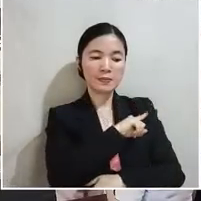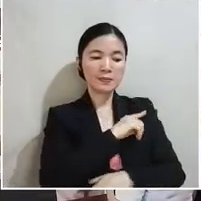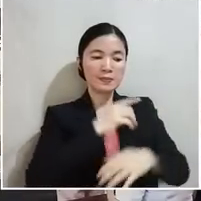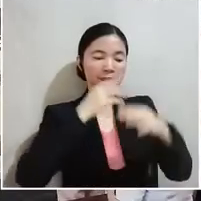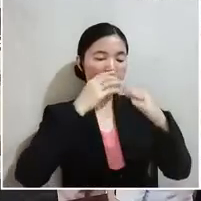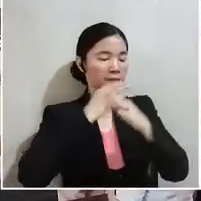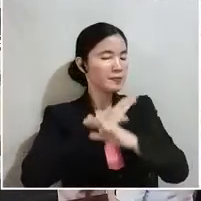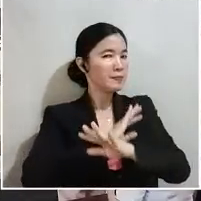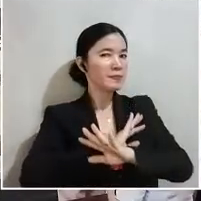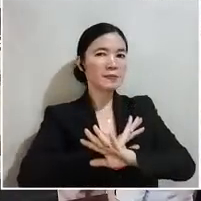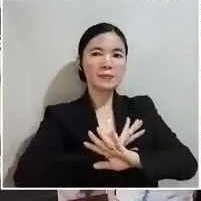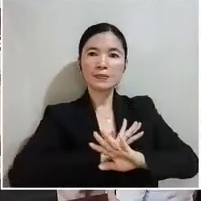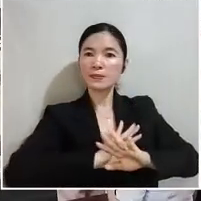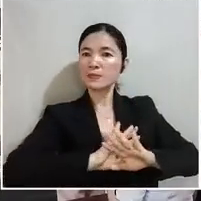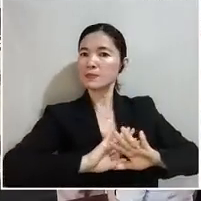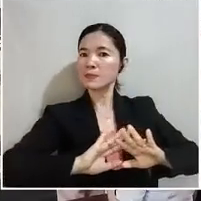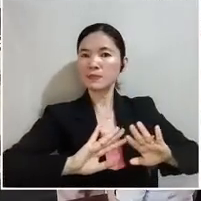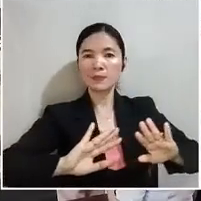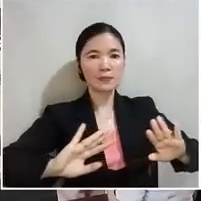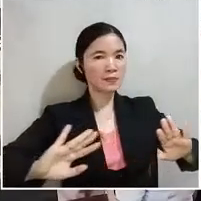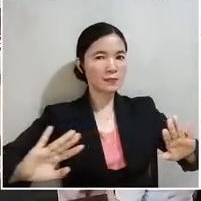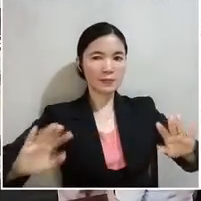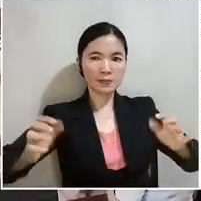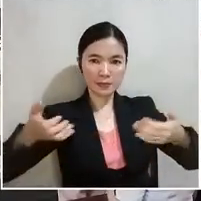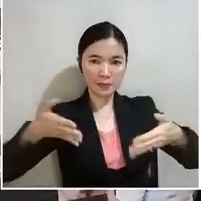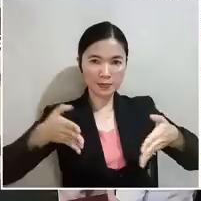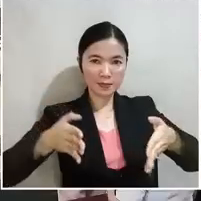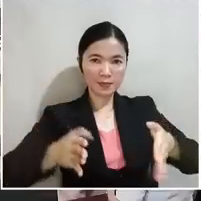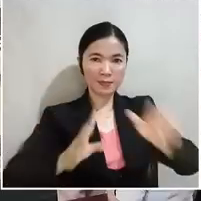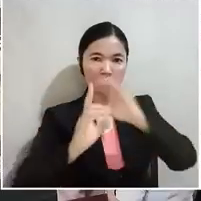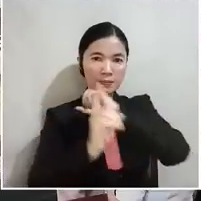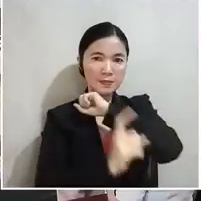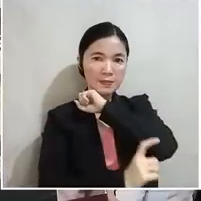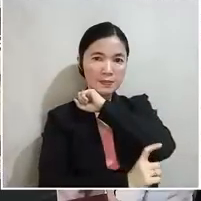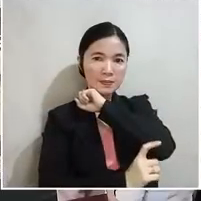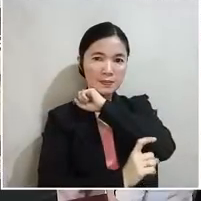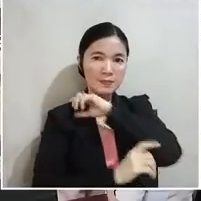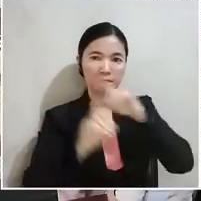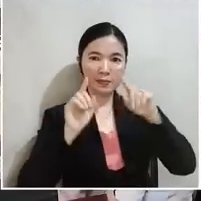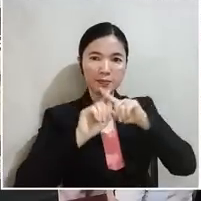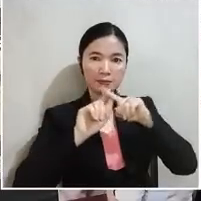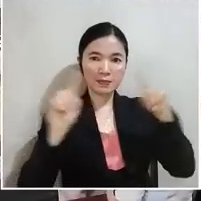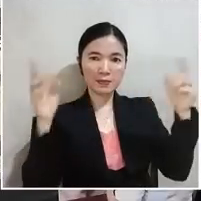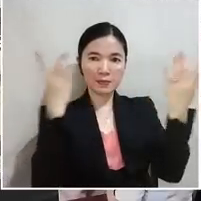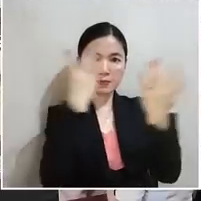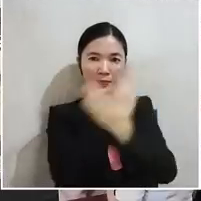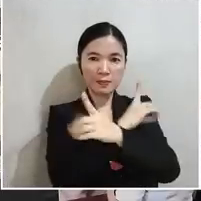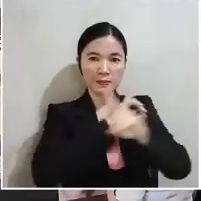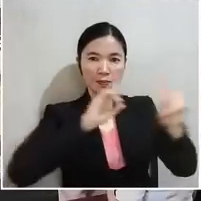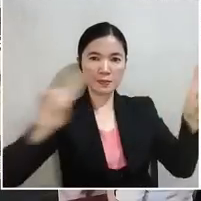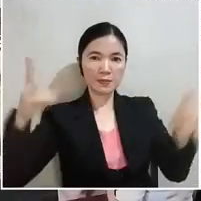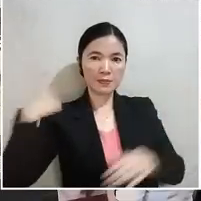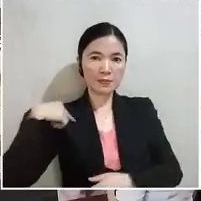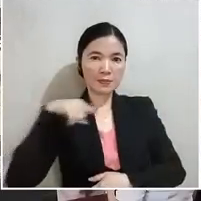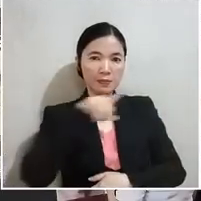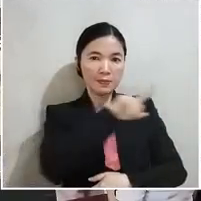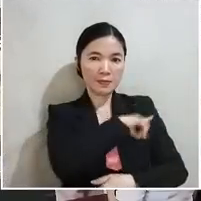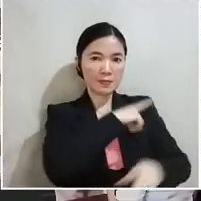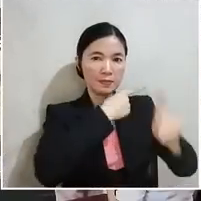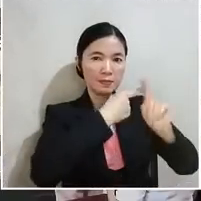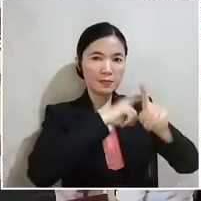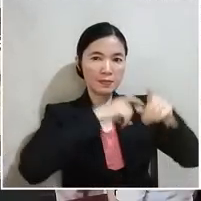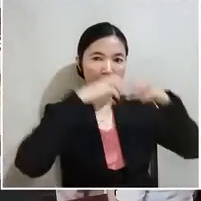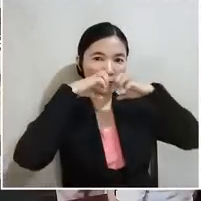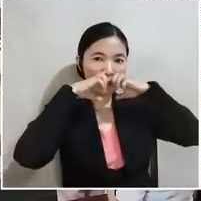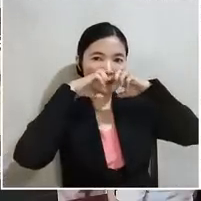us, and lead us not into temptation, but deliver us